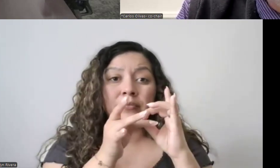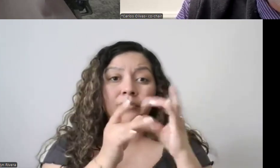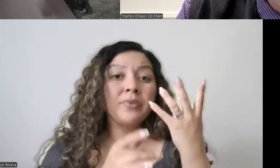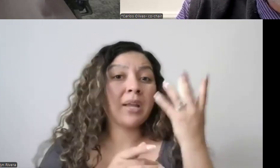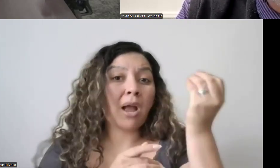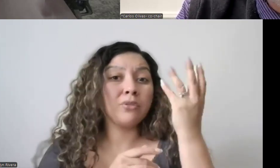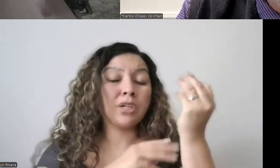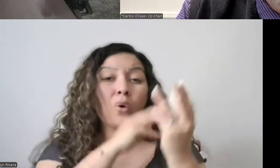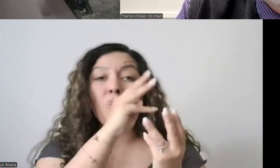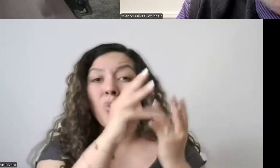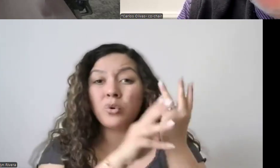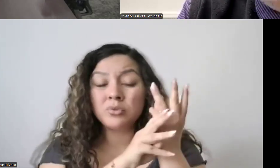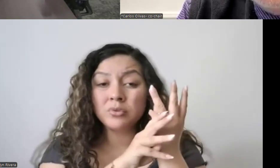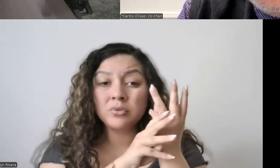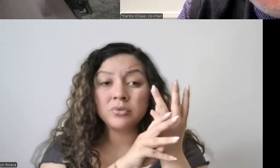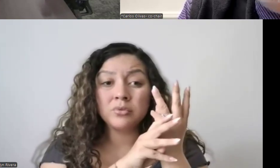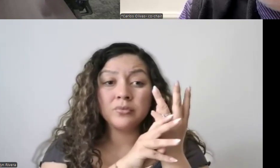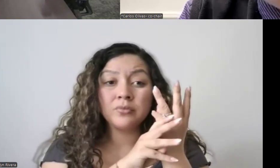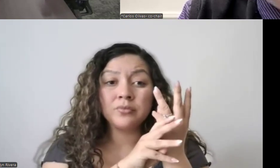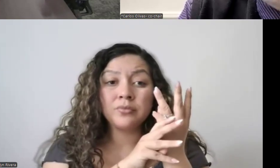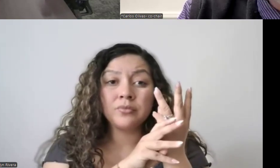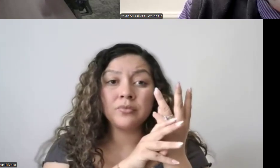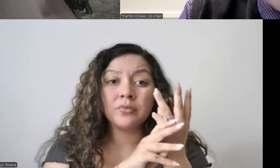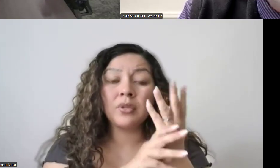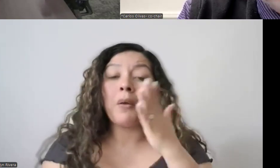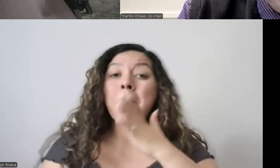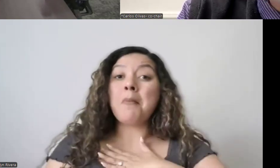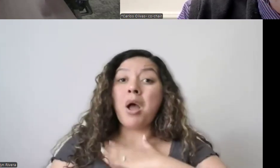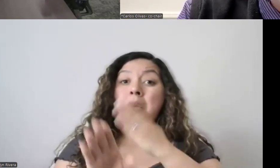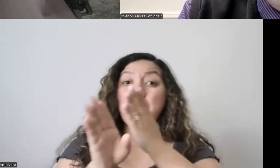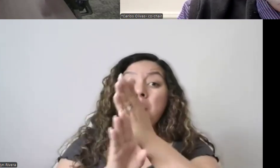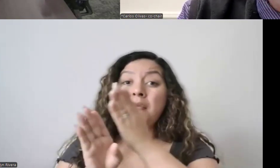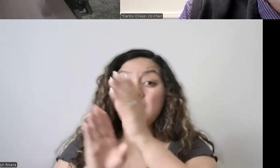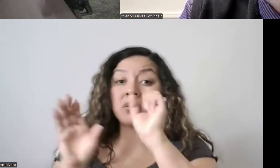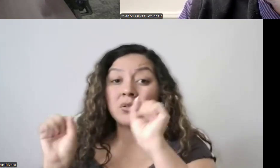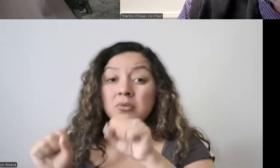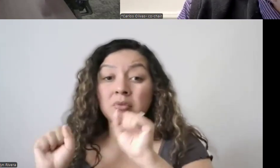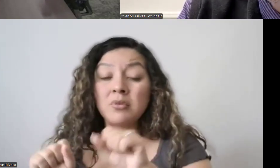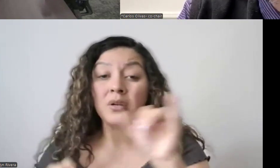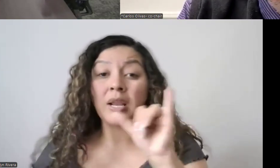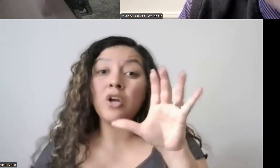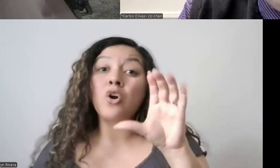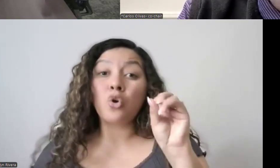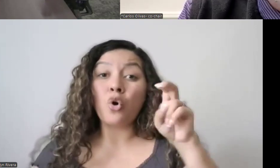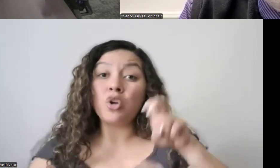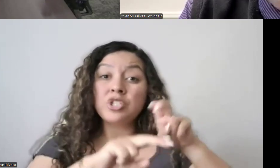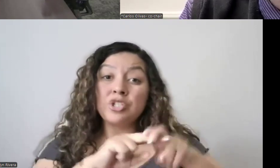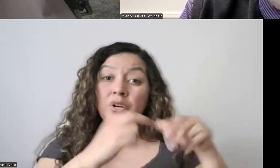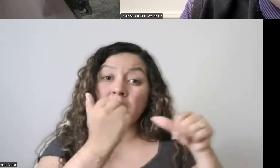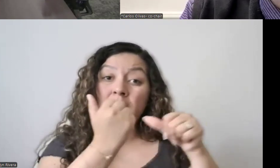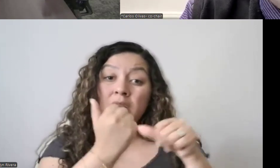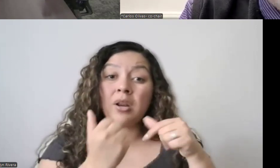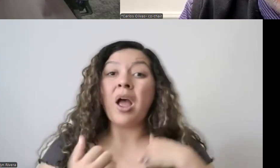world. You know, as in my professional capacity as a home care aide, I've been to